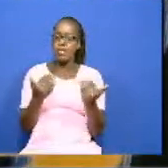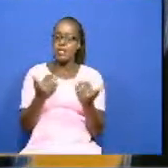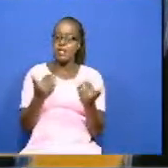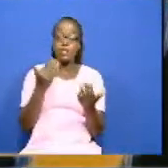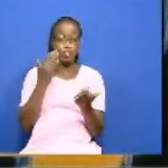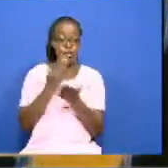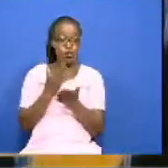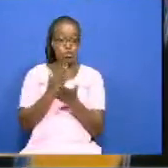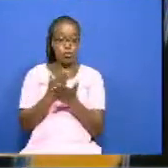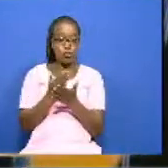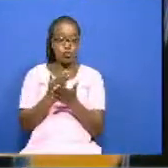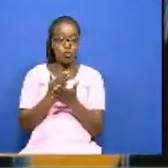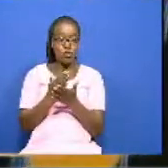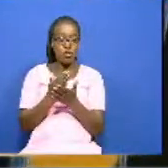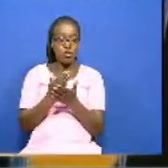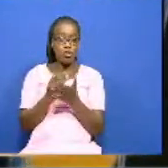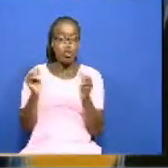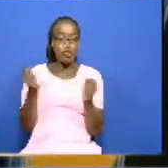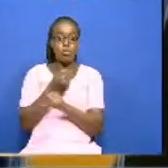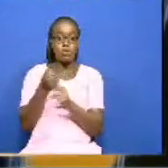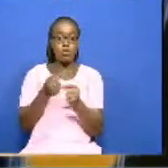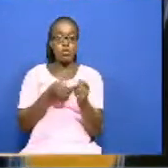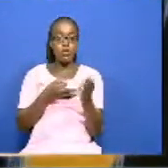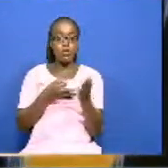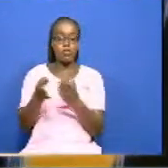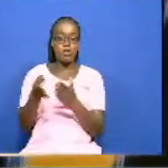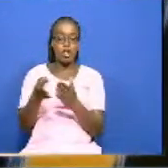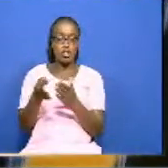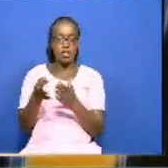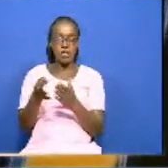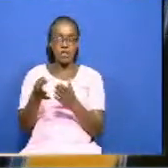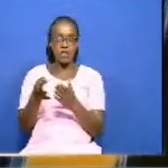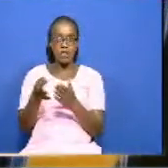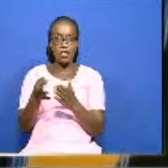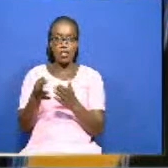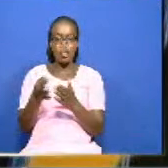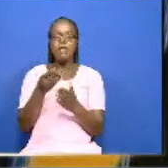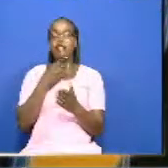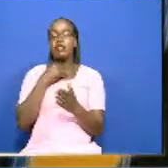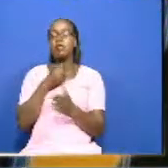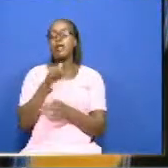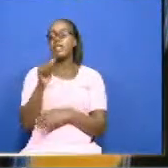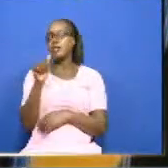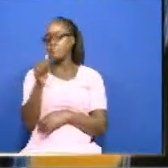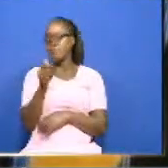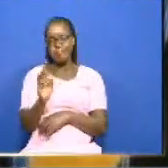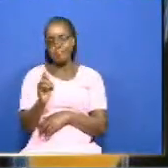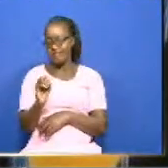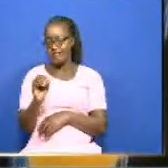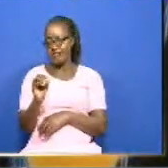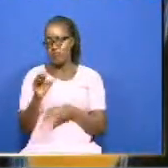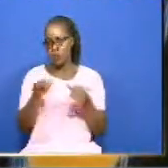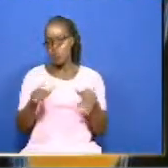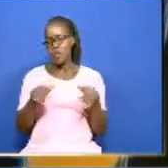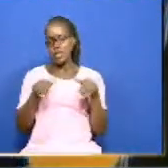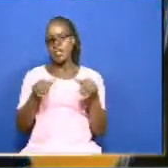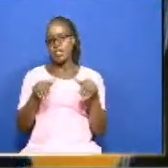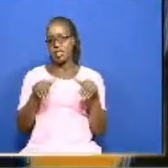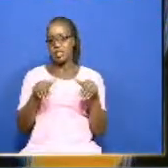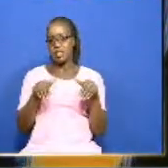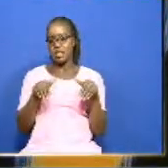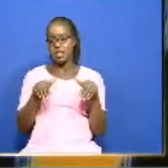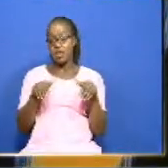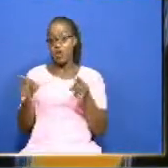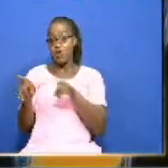cannot afford to pay fees, they should not demand that fees as at now. You will also